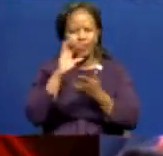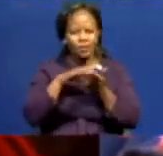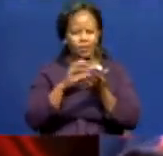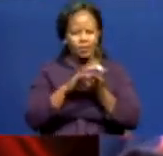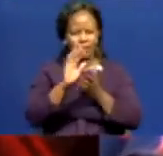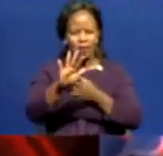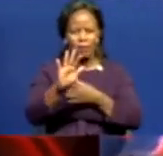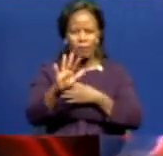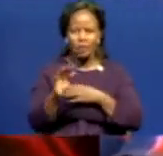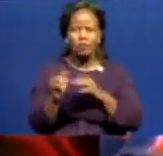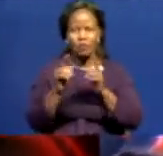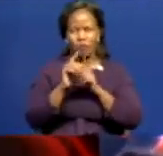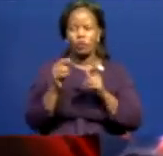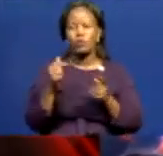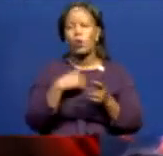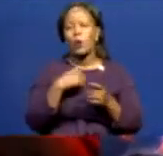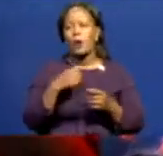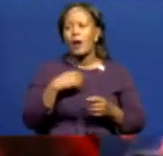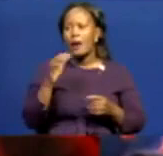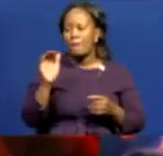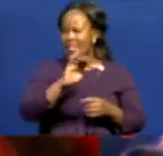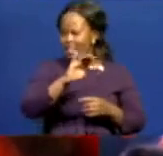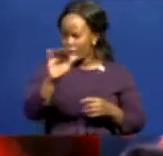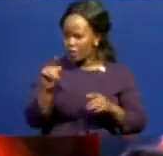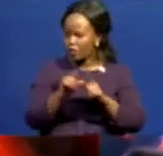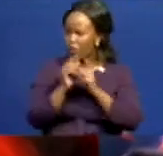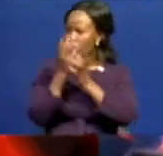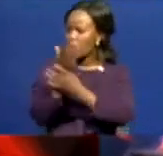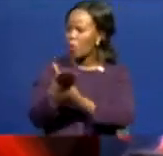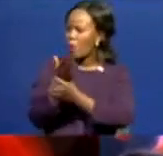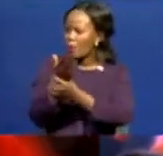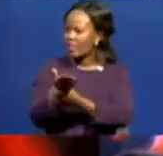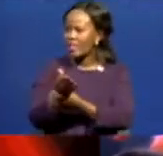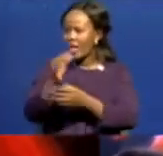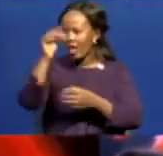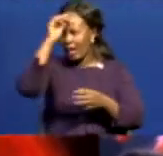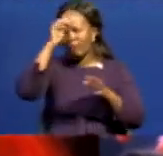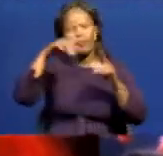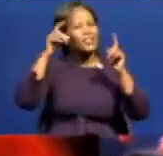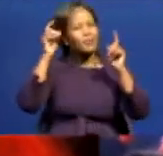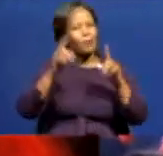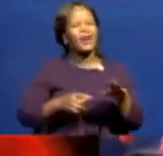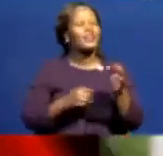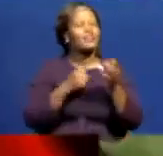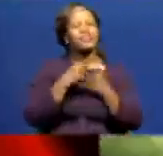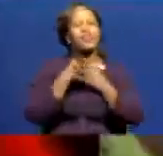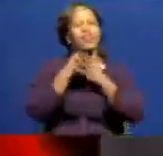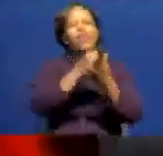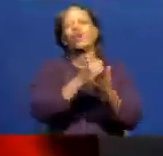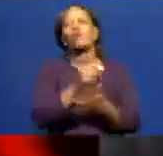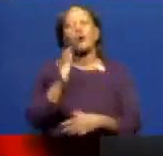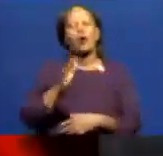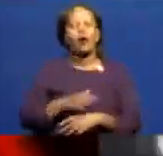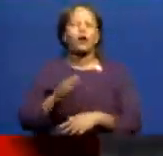my request or my plea is that the government should come and assist our women.